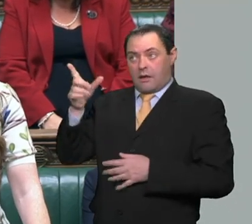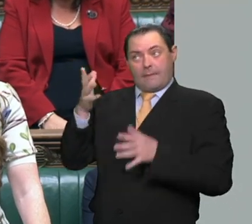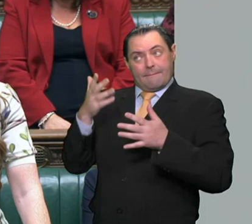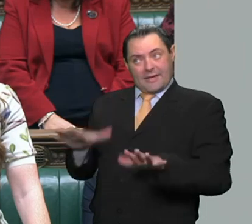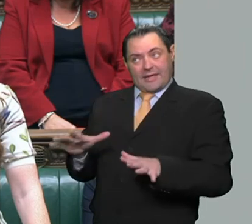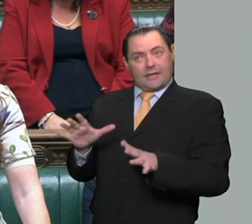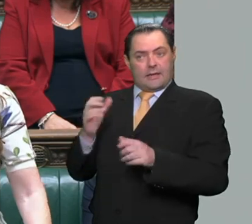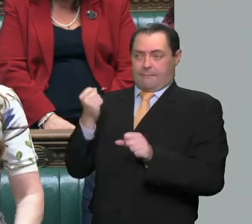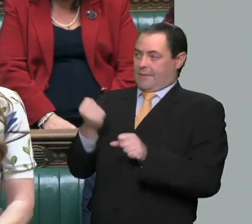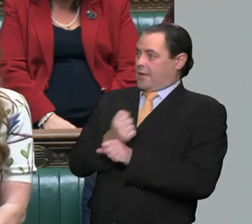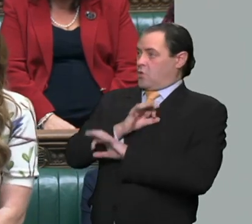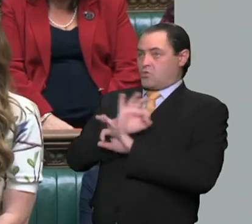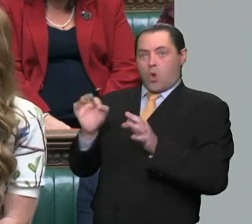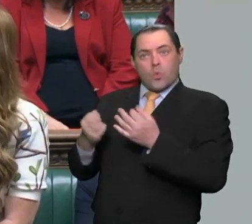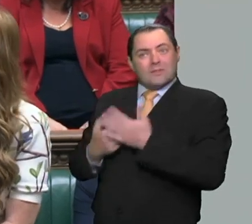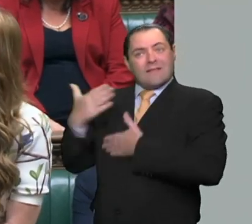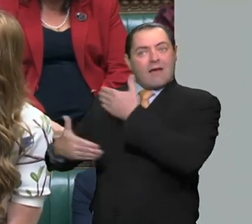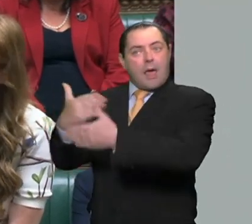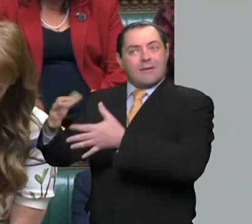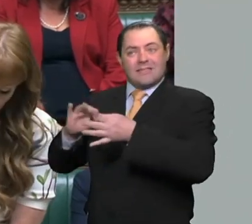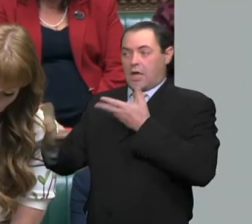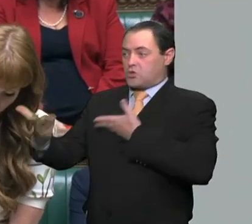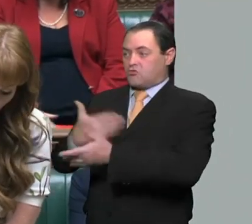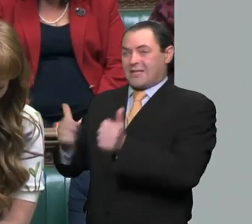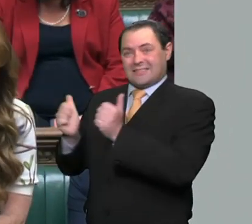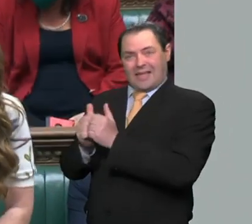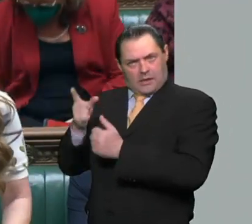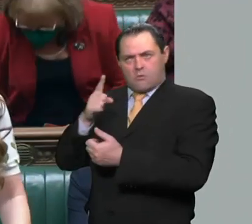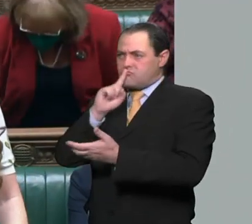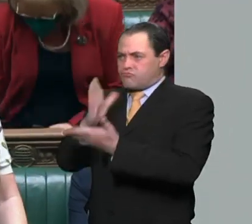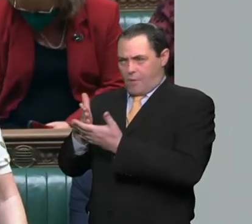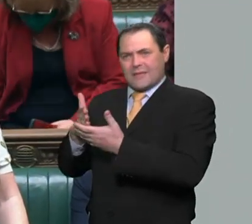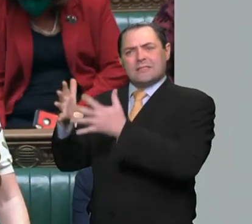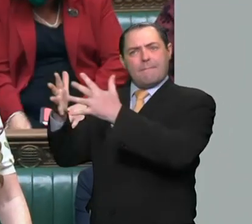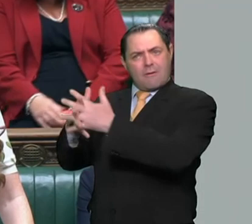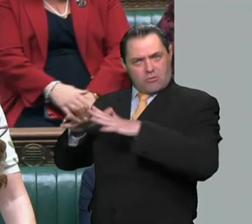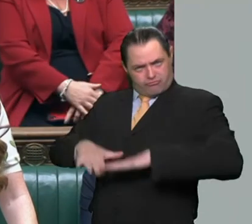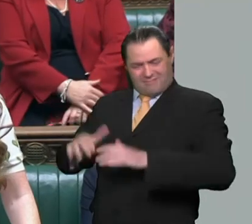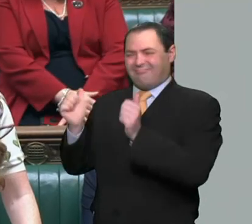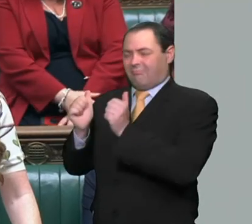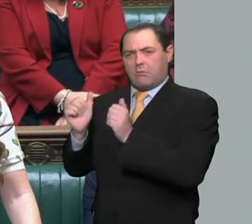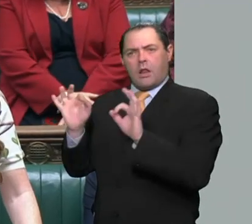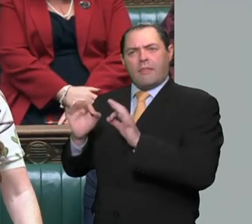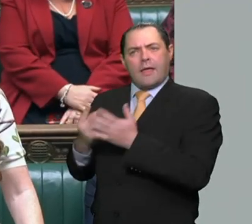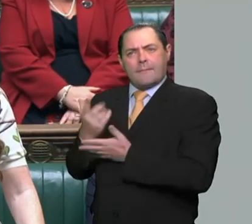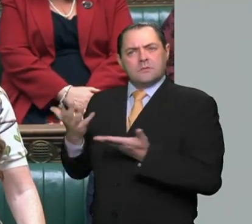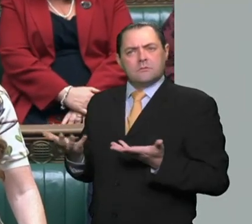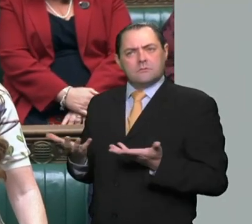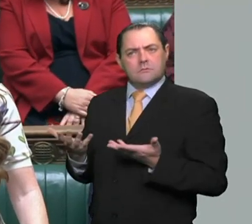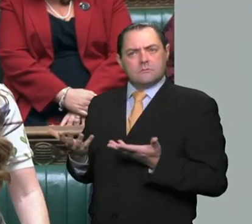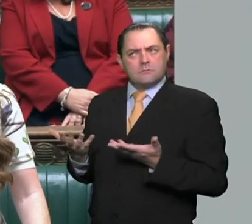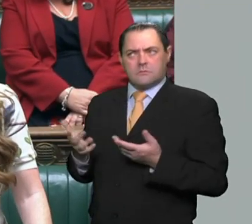absolutely zero progress on the trade deal that he promised us. And can I ask the Deputy Prime